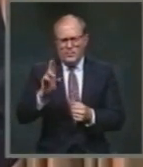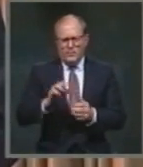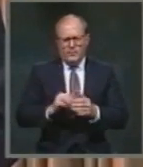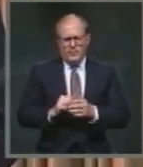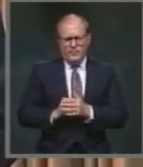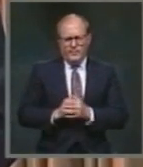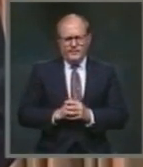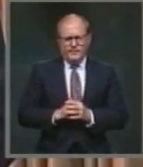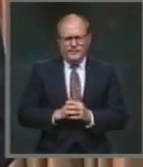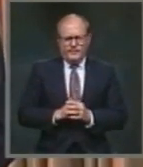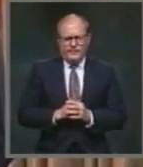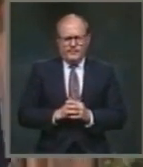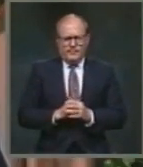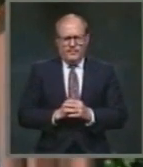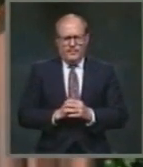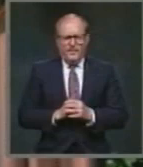church?